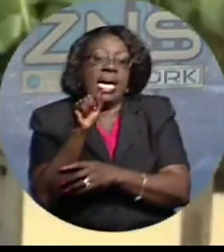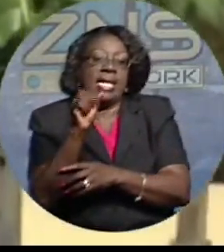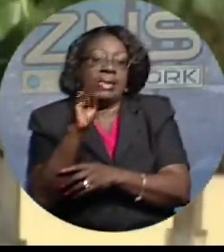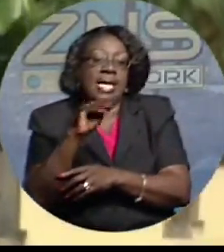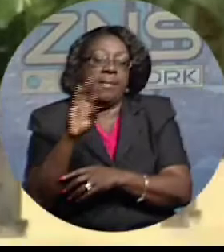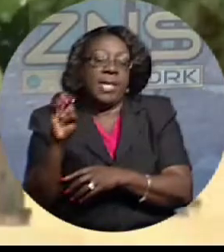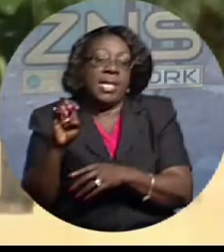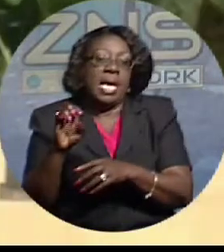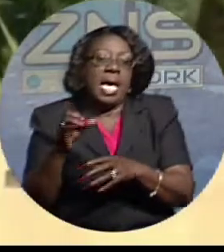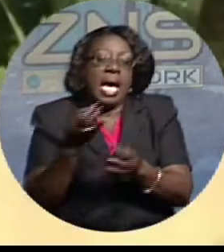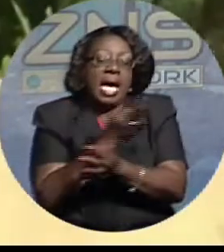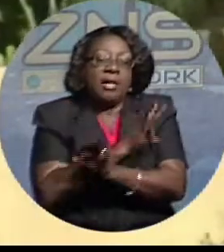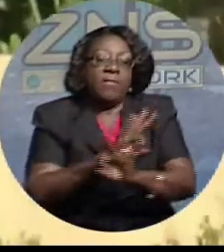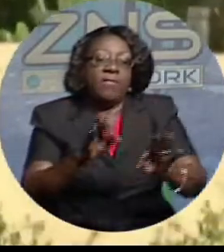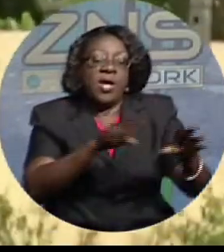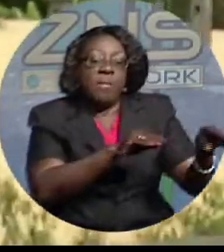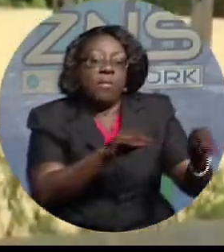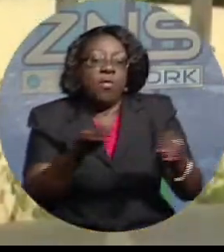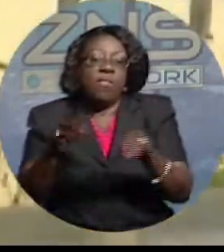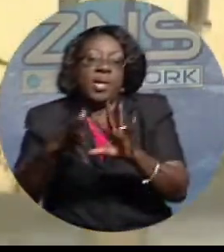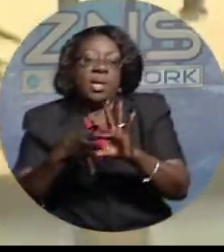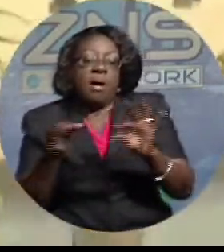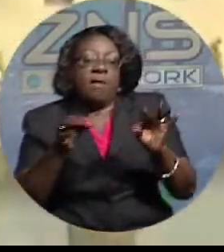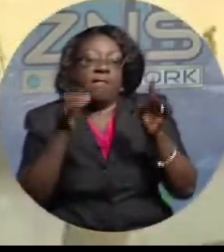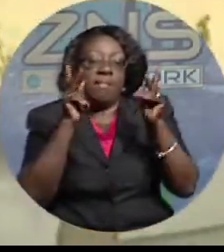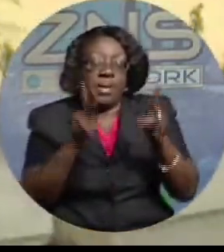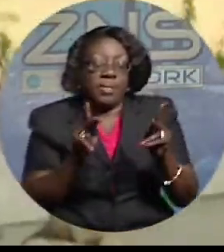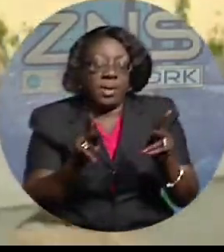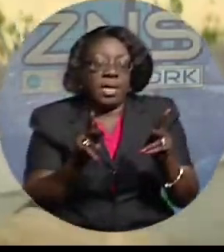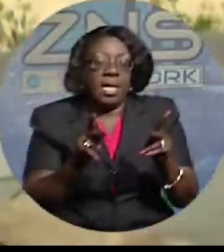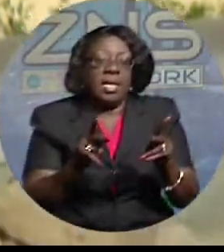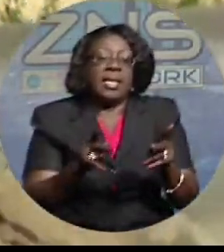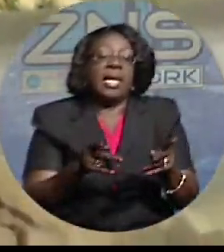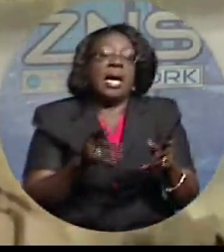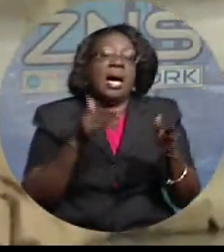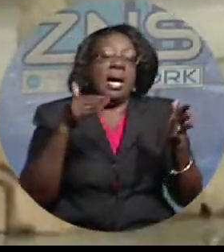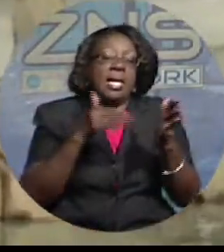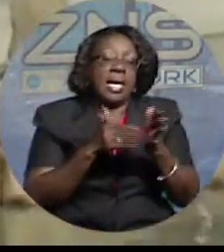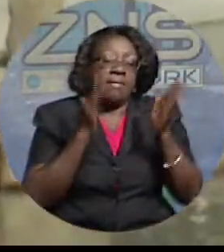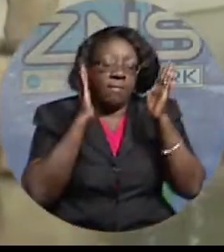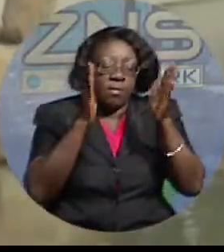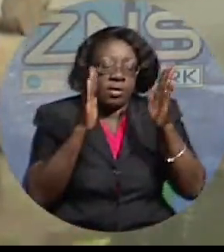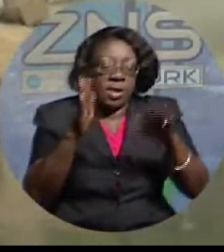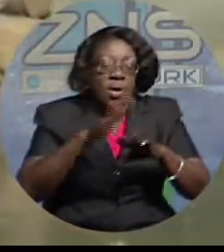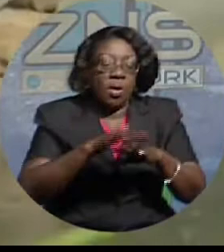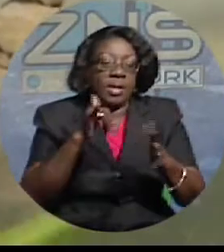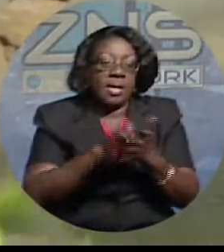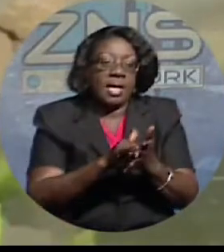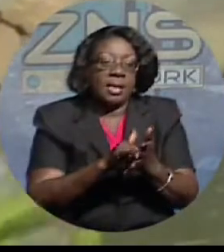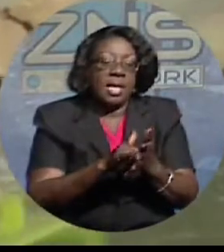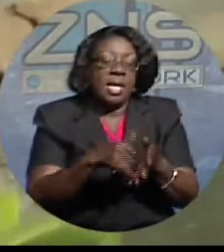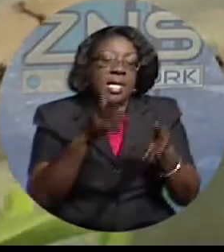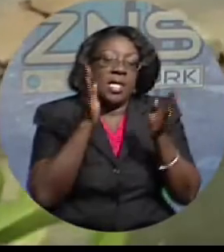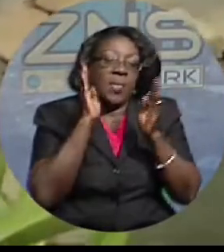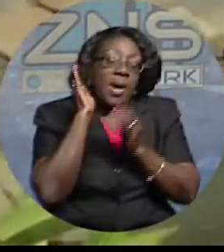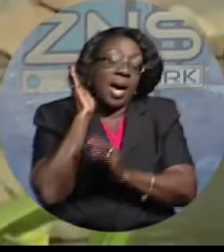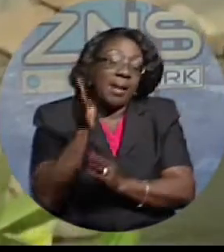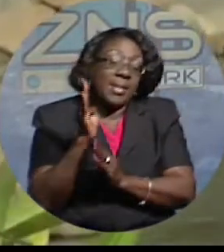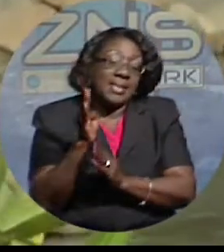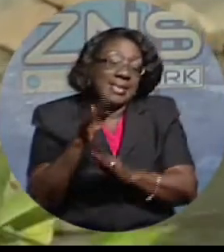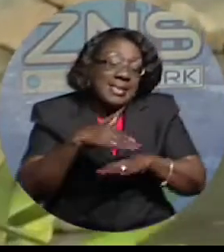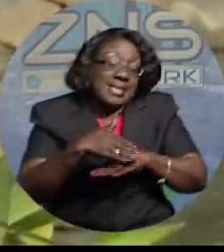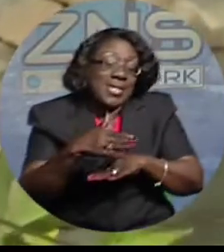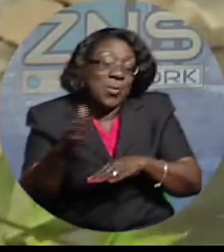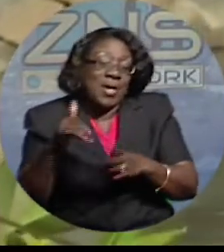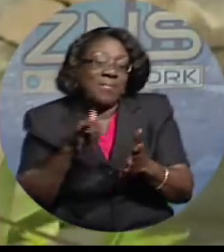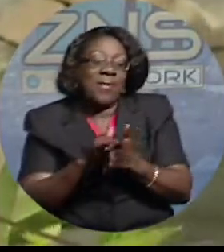of peoples. Those two issues are receiving renewed focus here, but the Bahamas still shies away from them. In addition